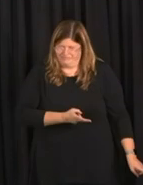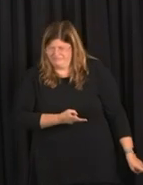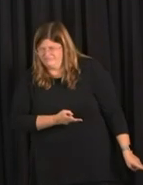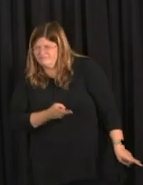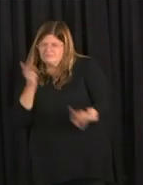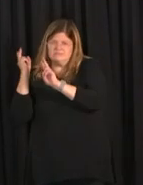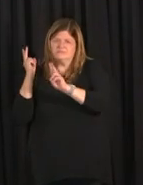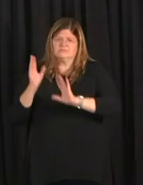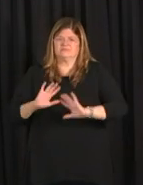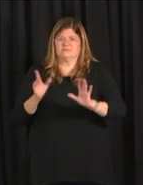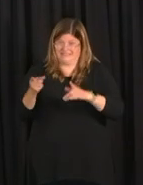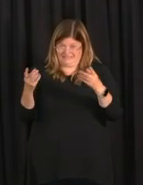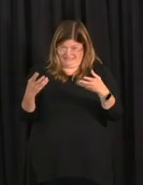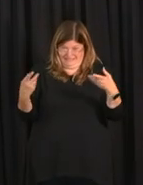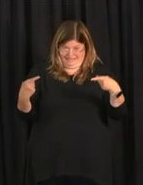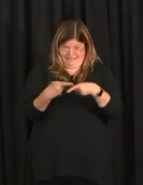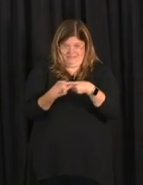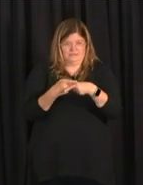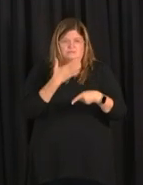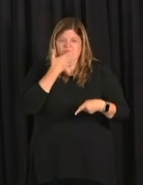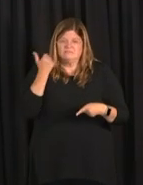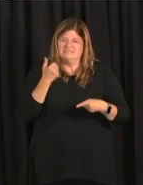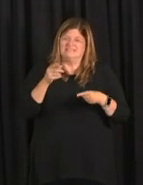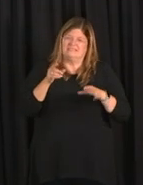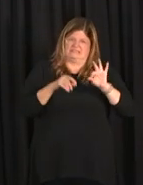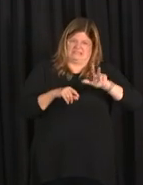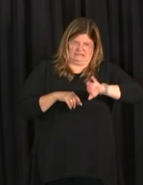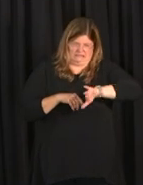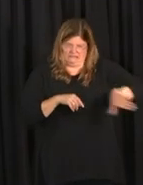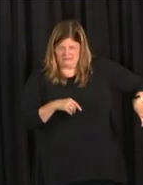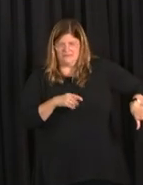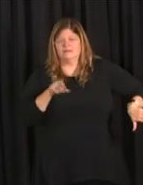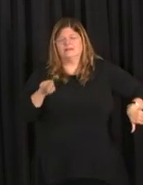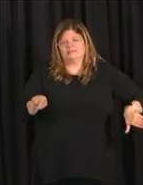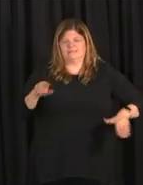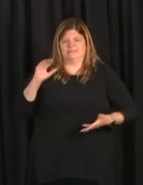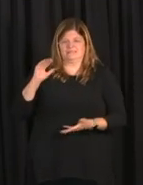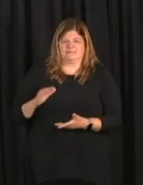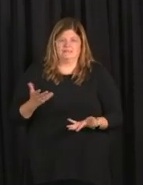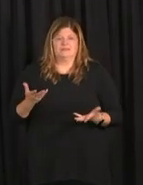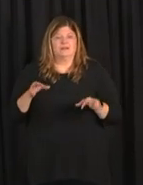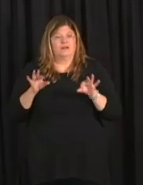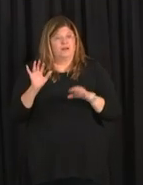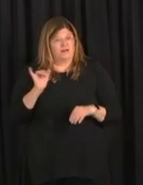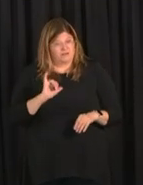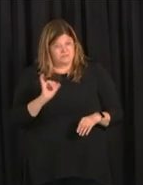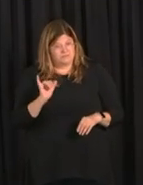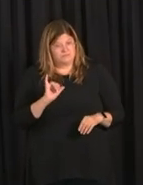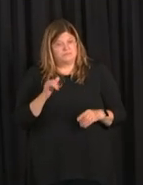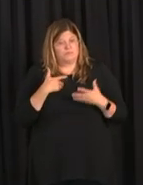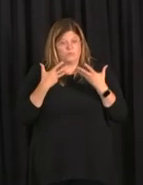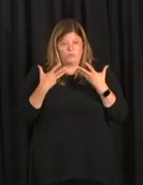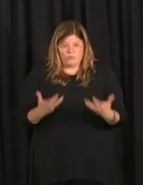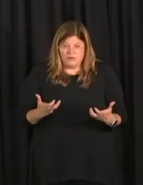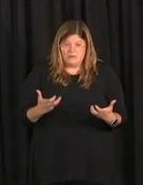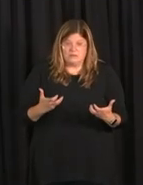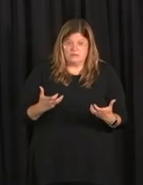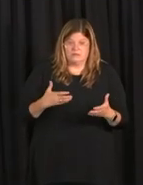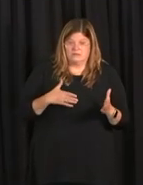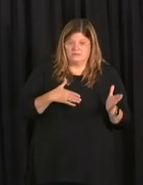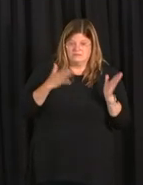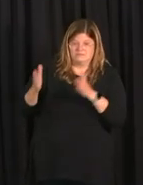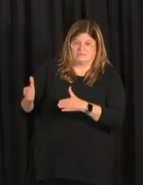same time can make you very ill. I also want to turn to Deputy